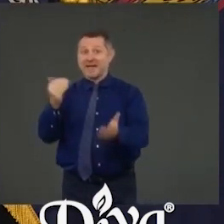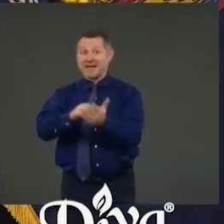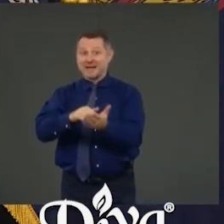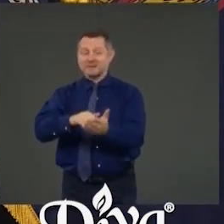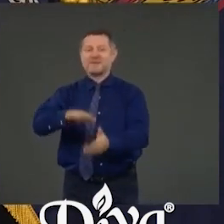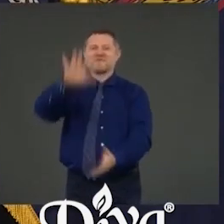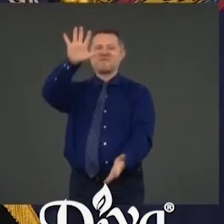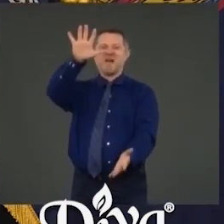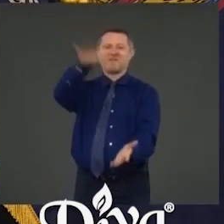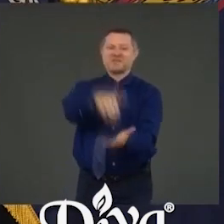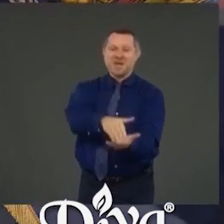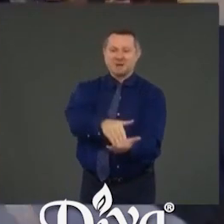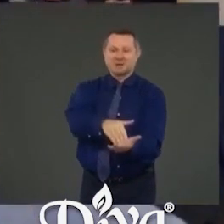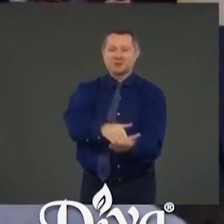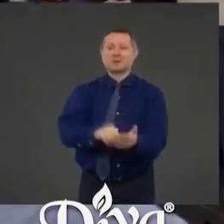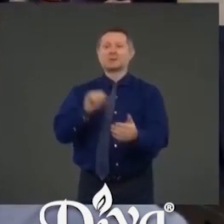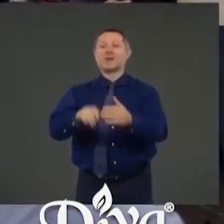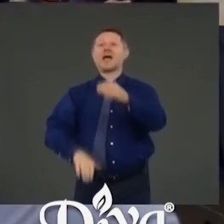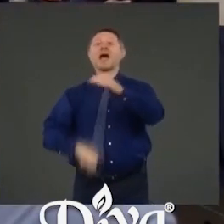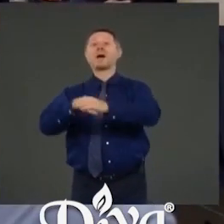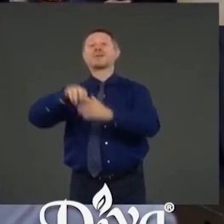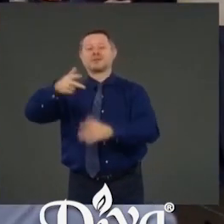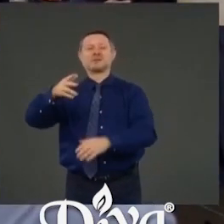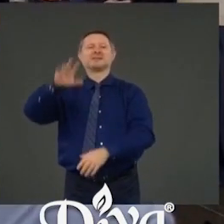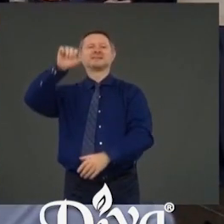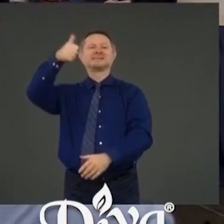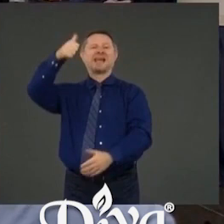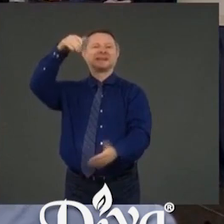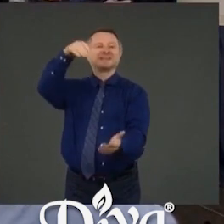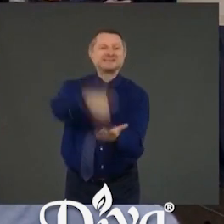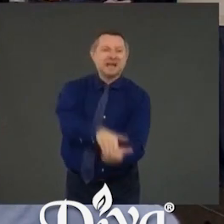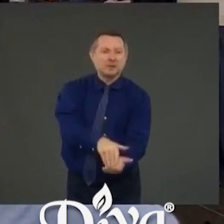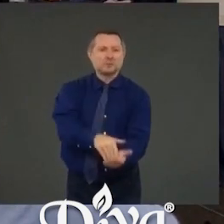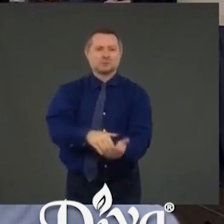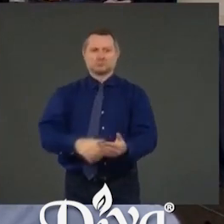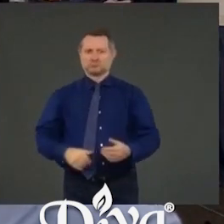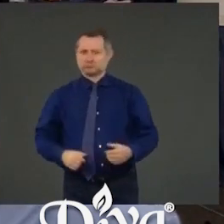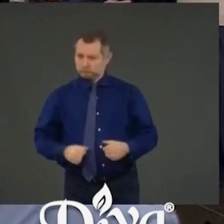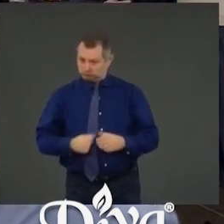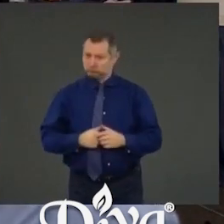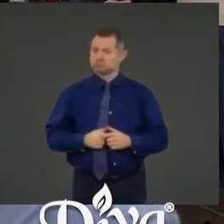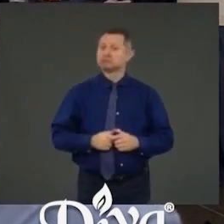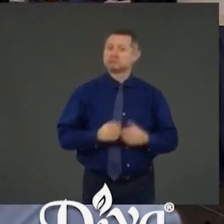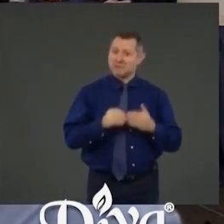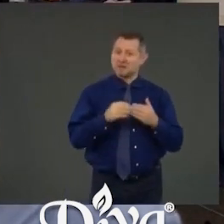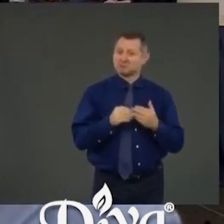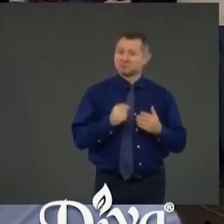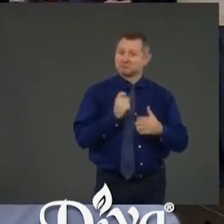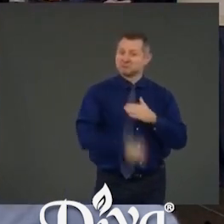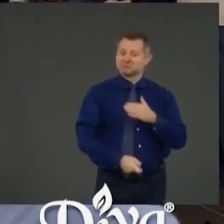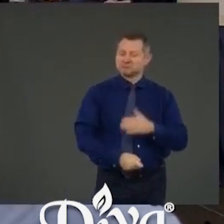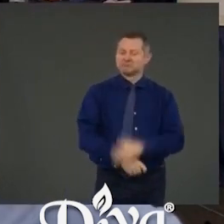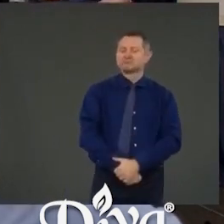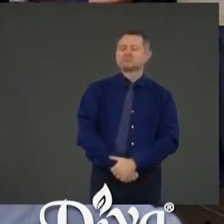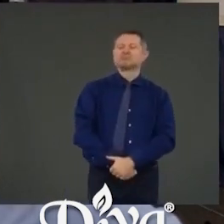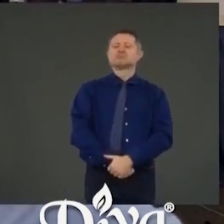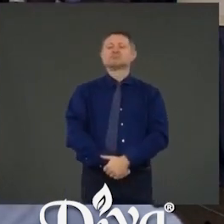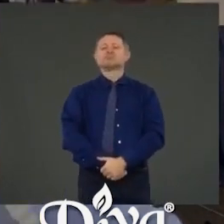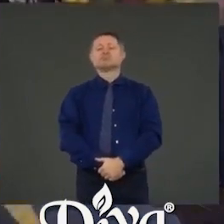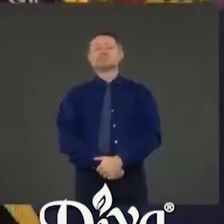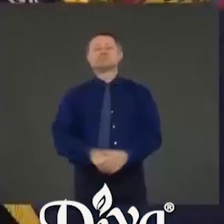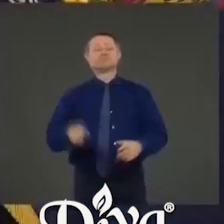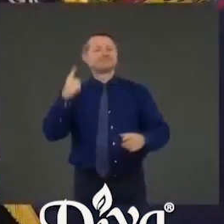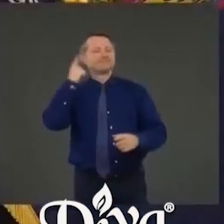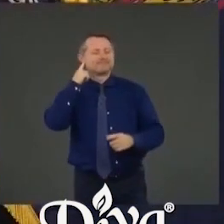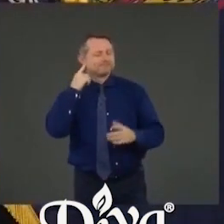harm. In Florida, for example, the National Guard has been sent to greet New Yorkers flying in. Is that something you're considering